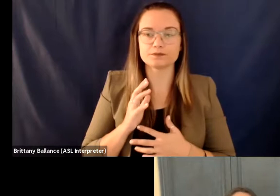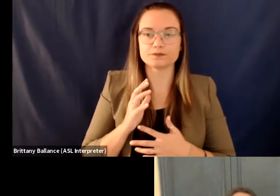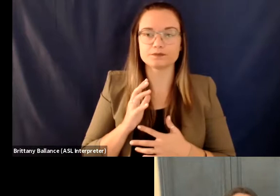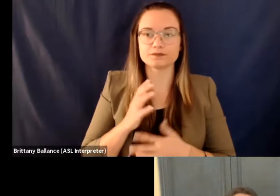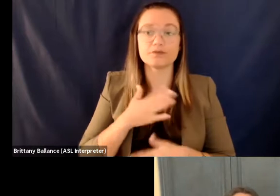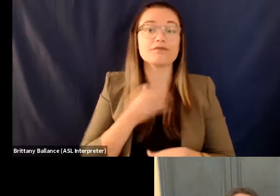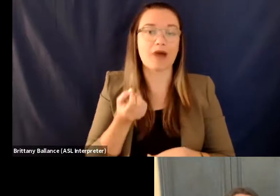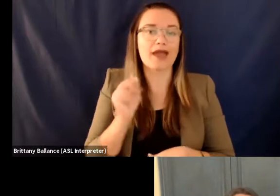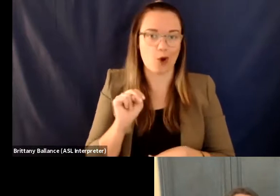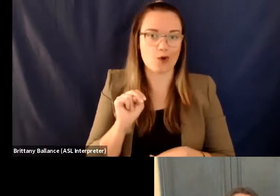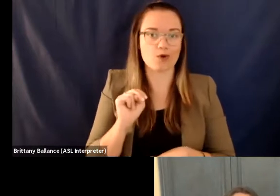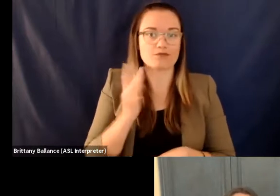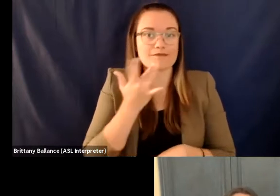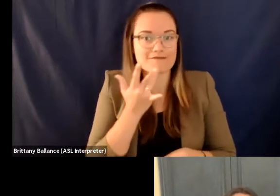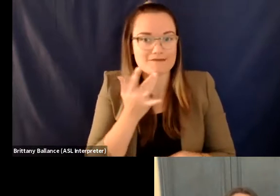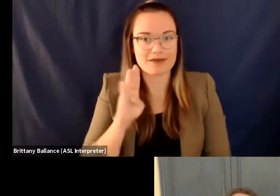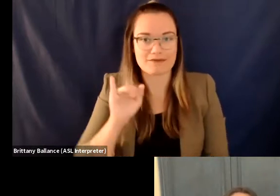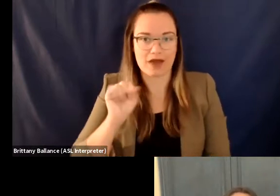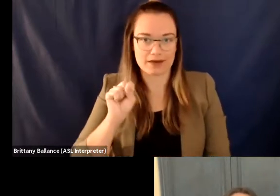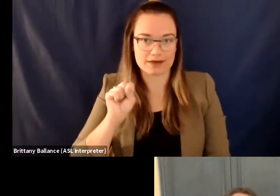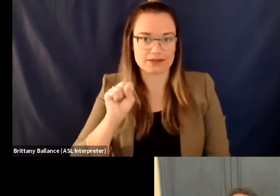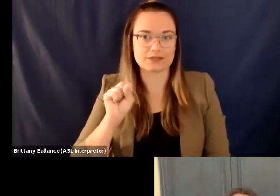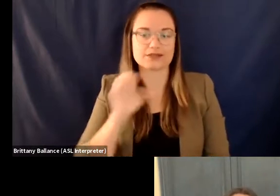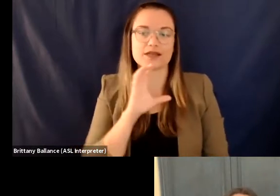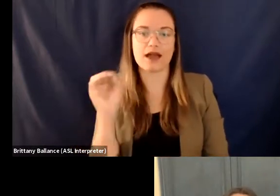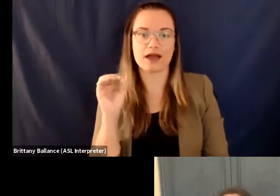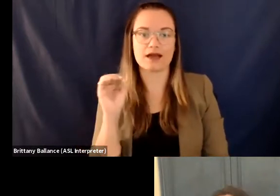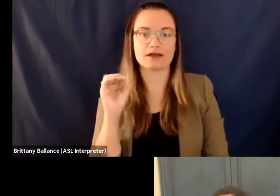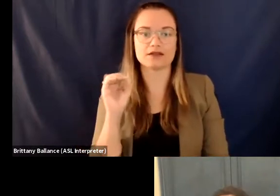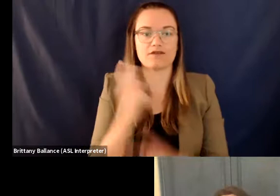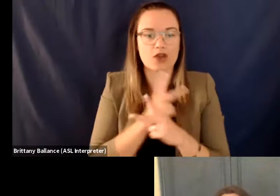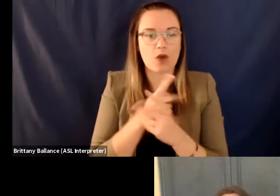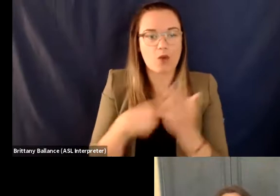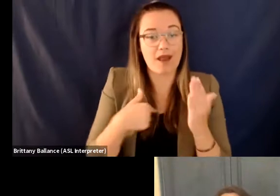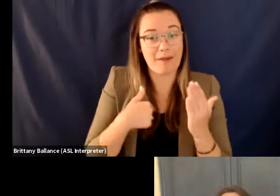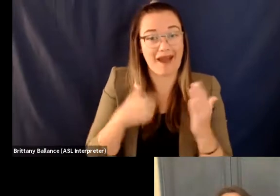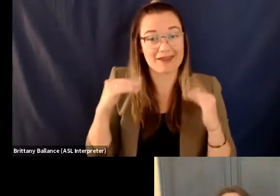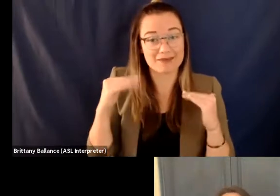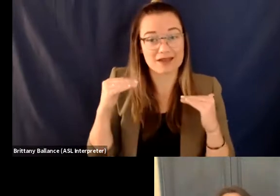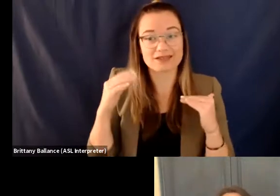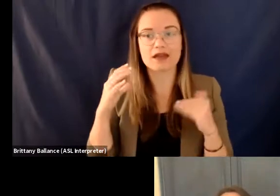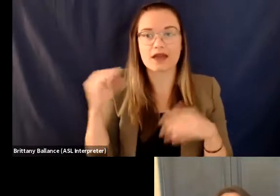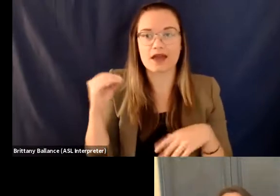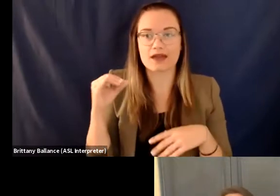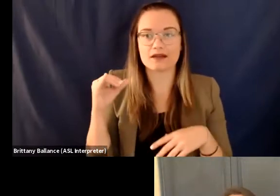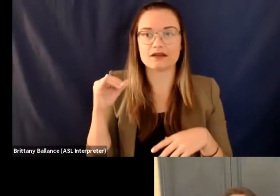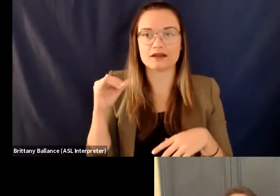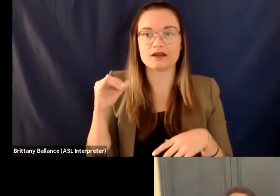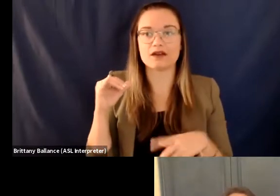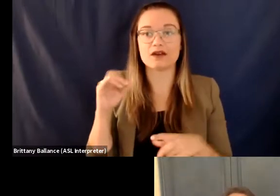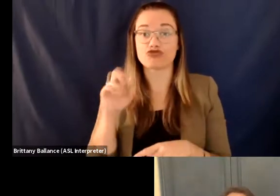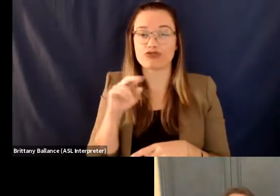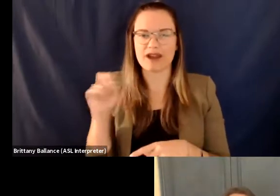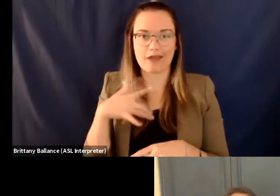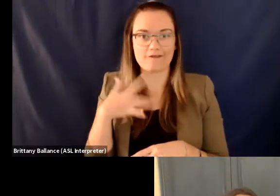my own biases, I guess, and walking into this, what was I expecting? And also Renee says, this is what every liberal needs. That's what he felt, and